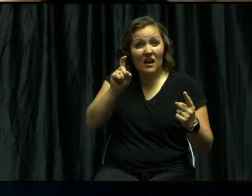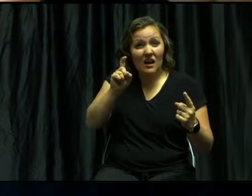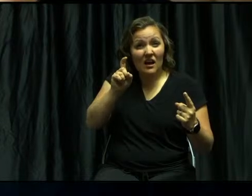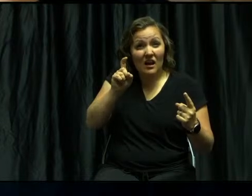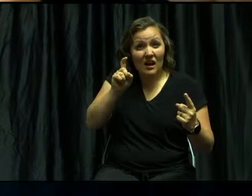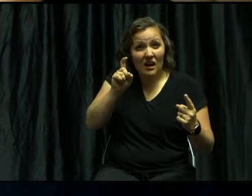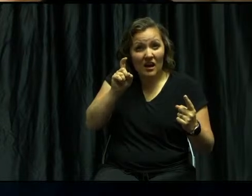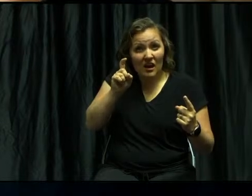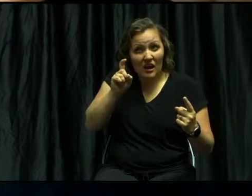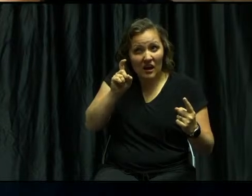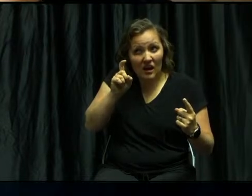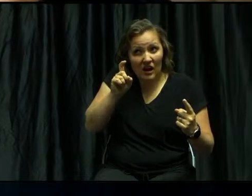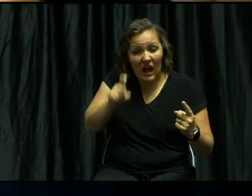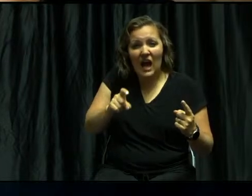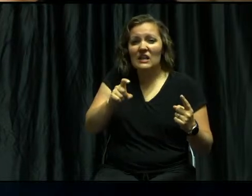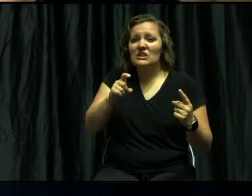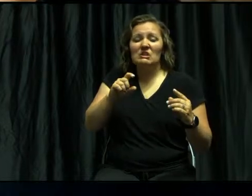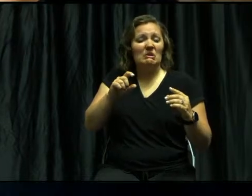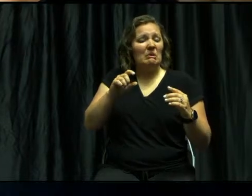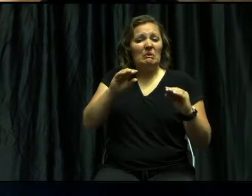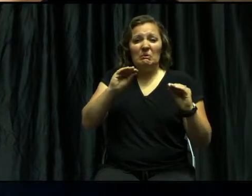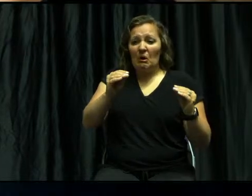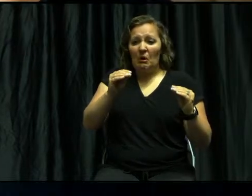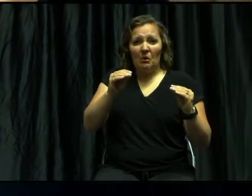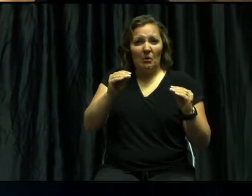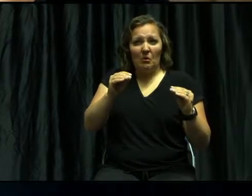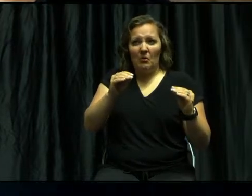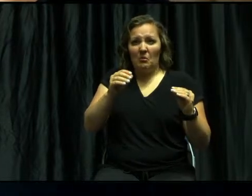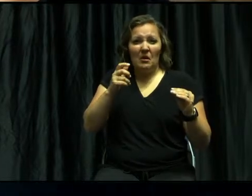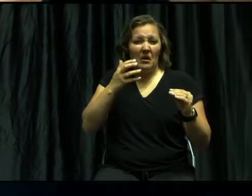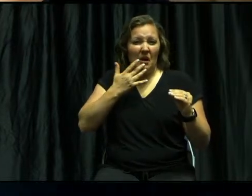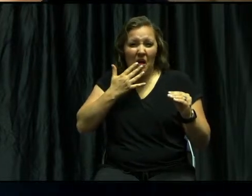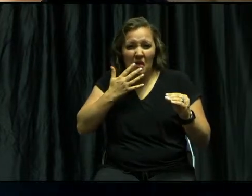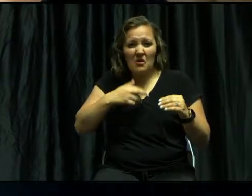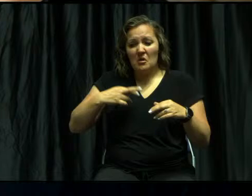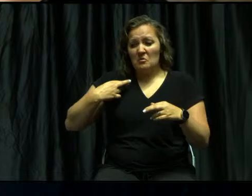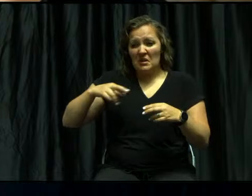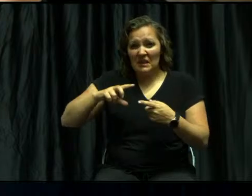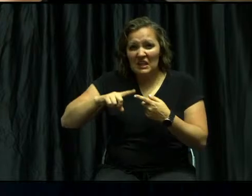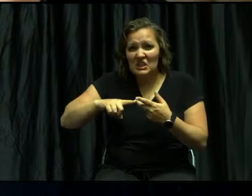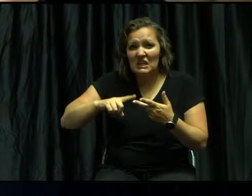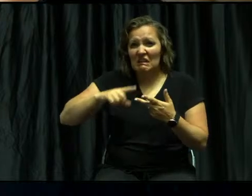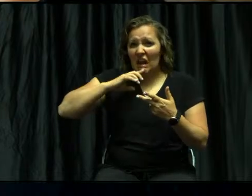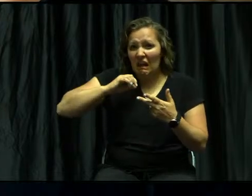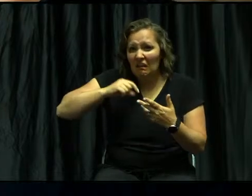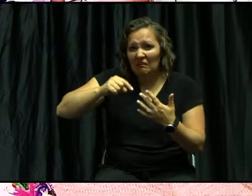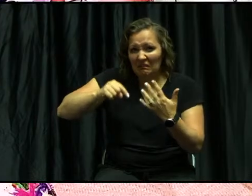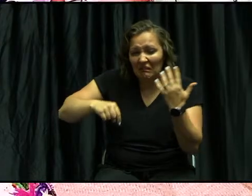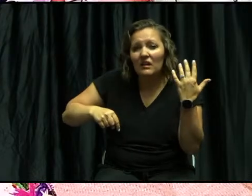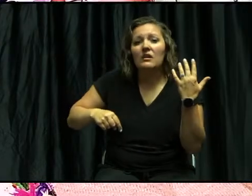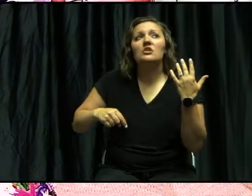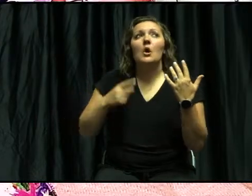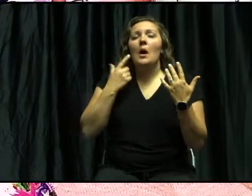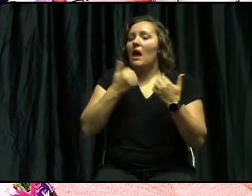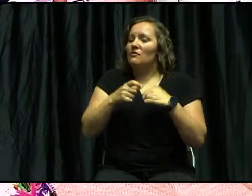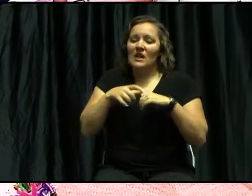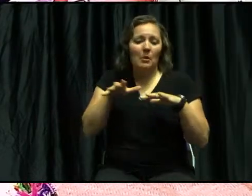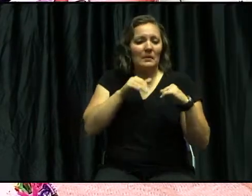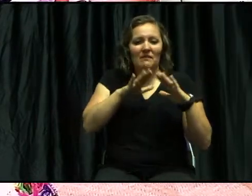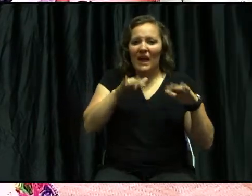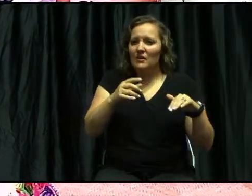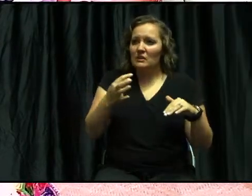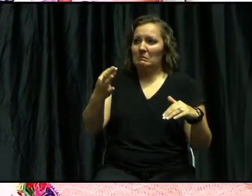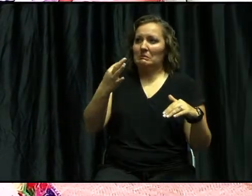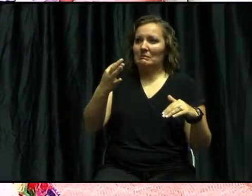no religion, no age. And so every time I would leave the house, They would always tell me that. And for us